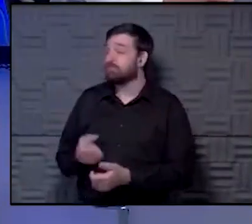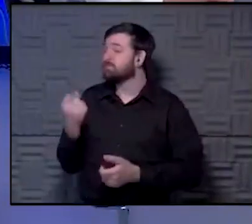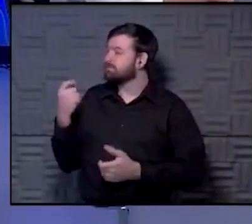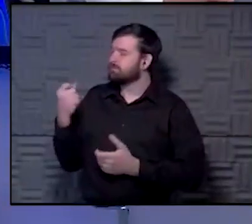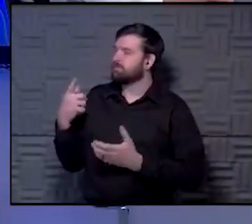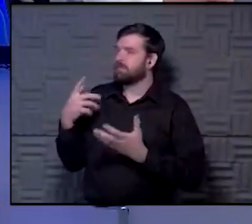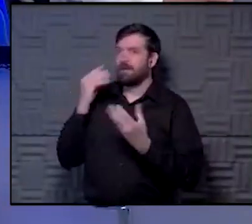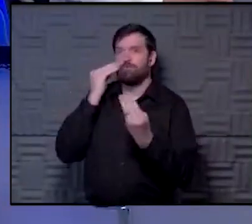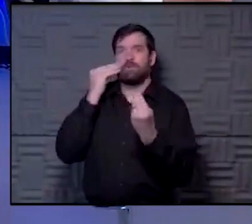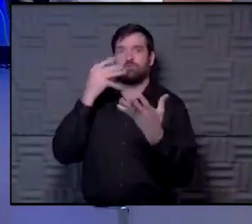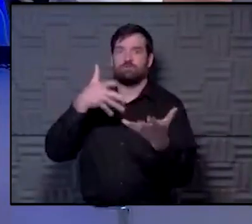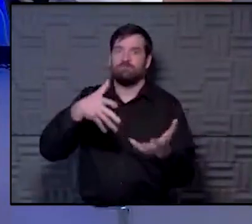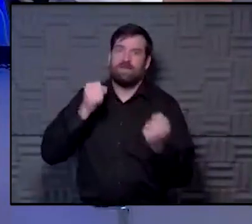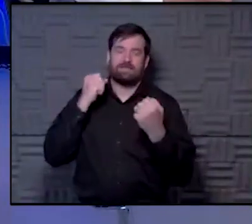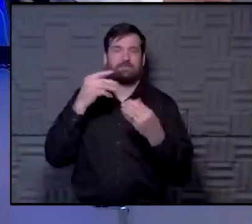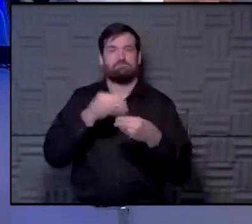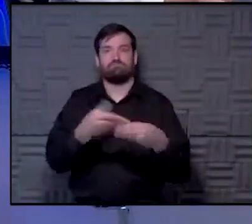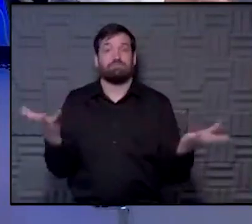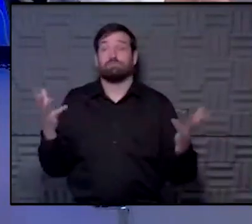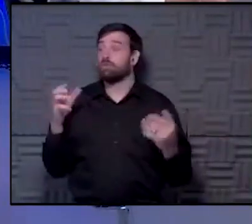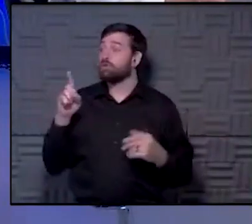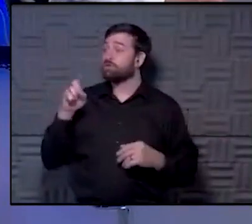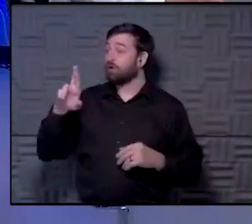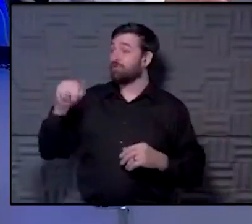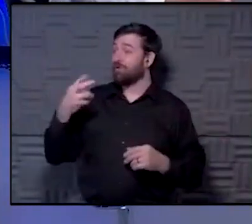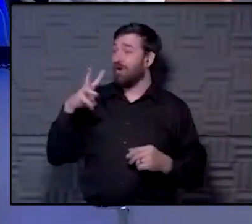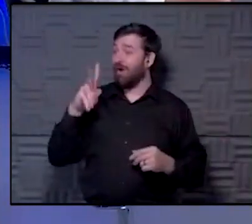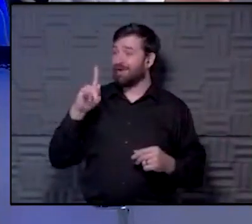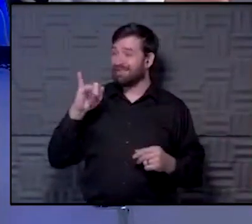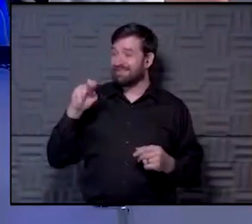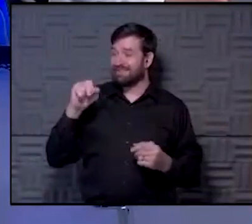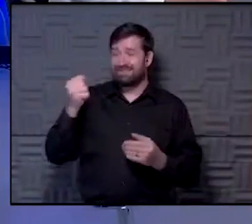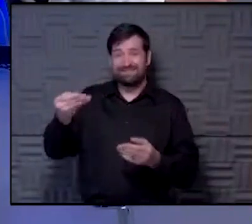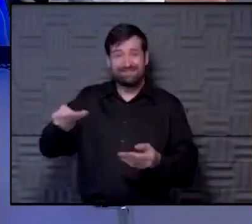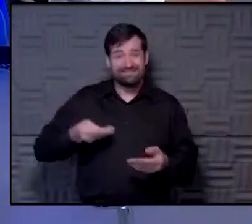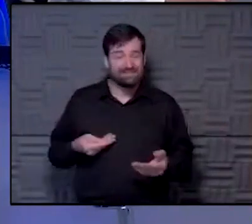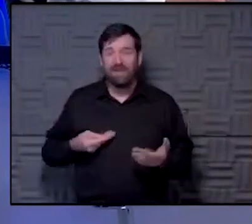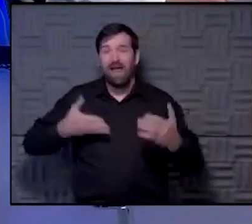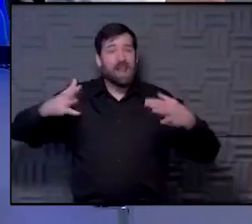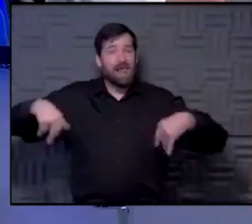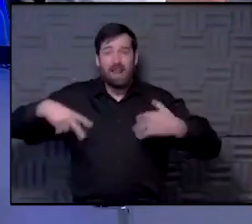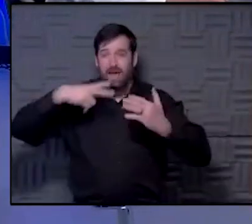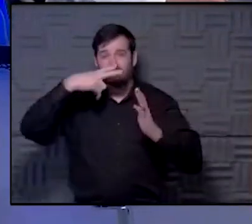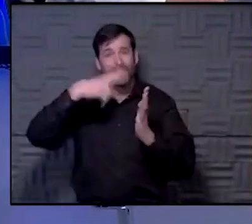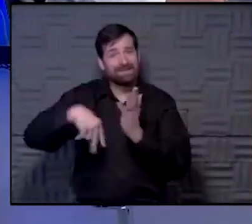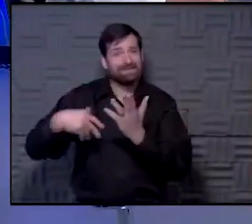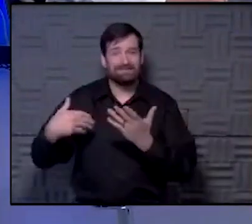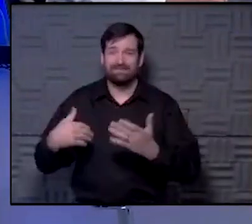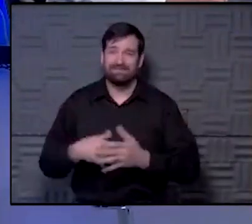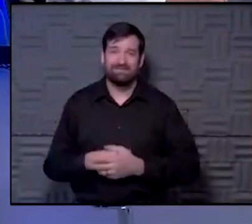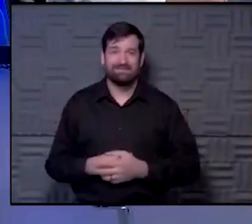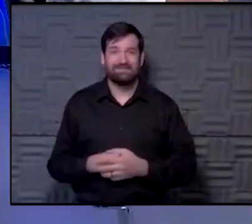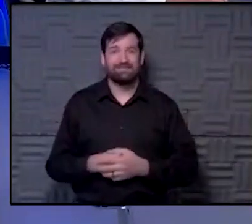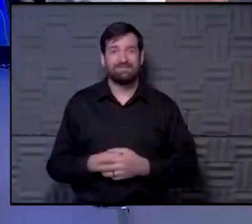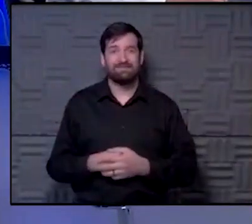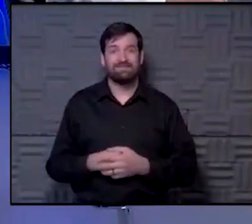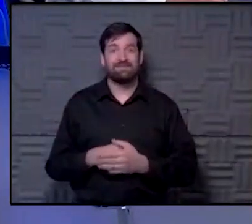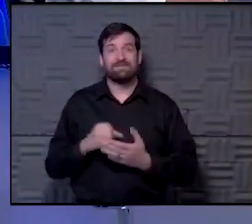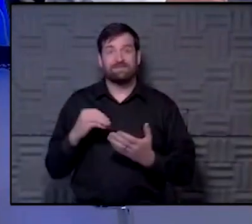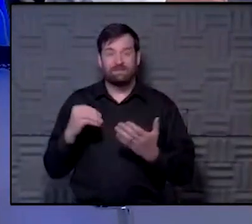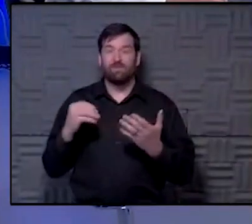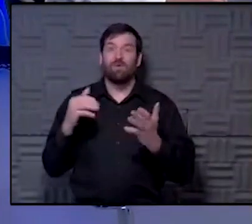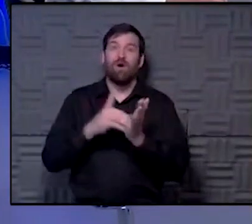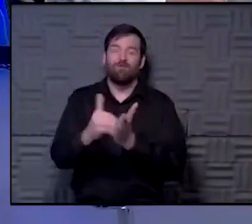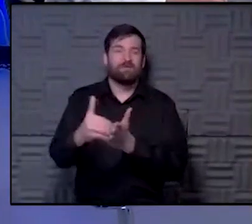so fast. Yes. Dr. Hawkinson gave this to me this morning before, and I haven't even had a chance to read it yet, so it's drinking from a fire hose